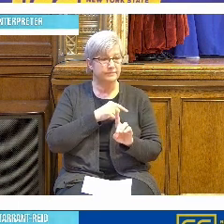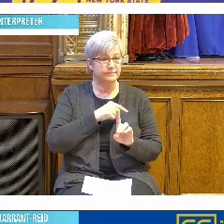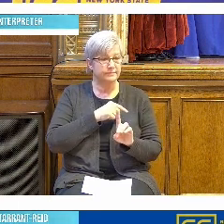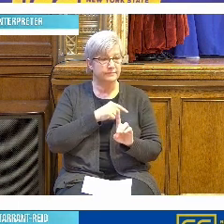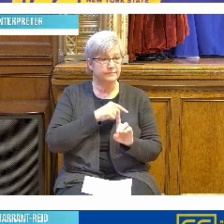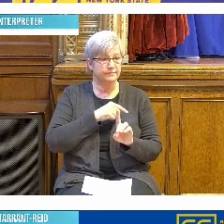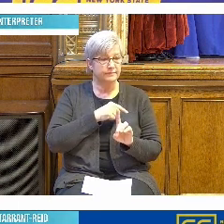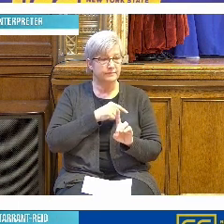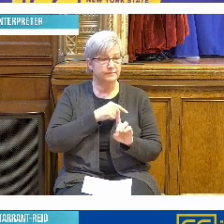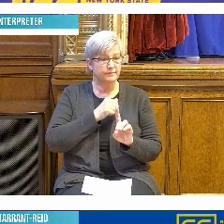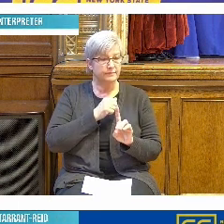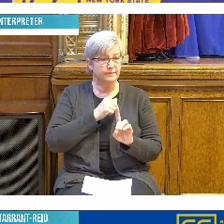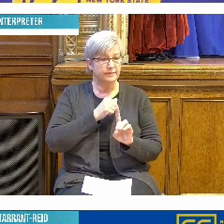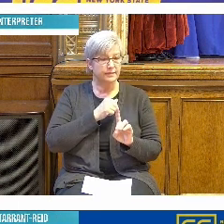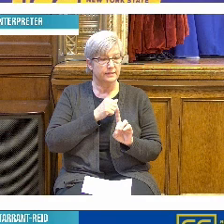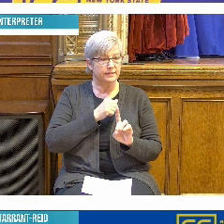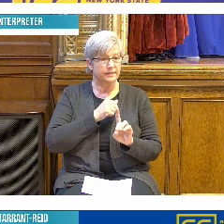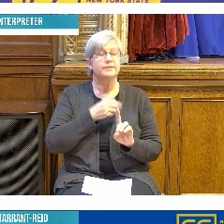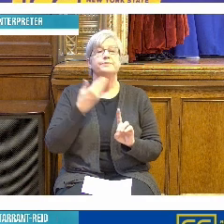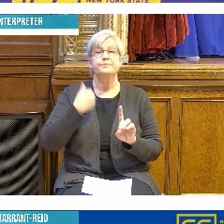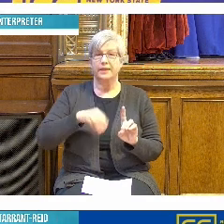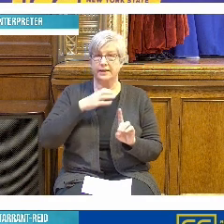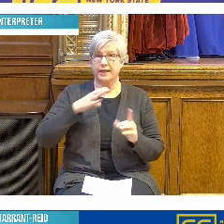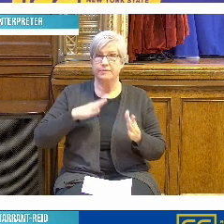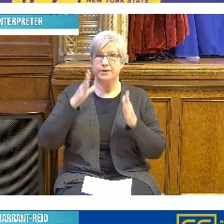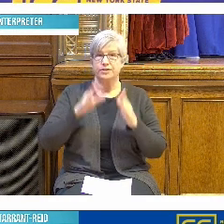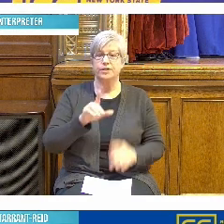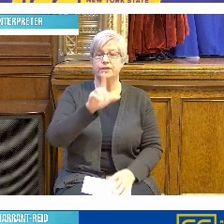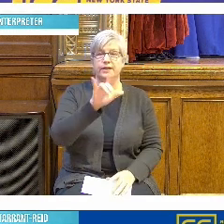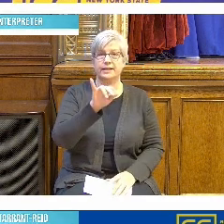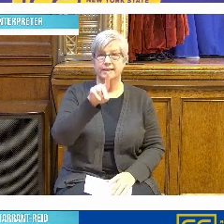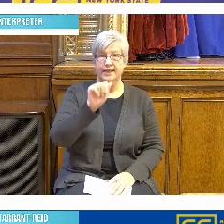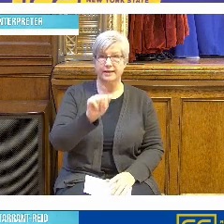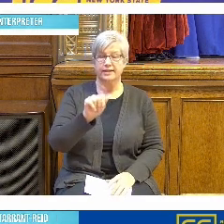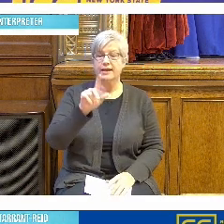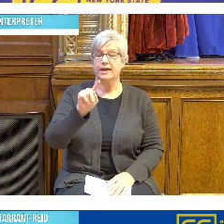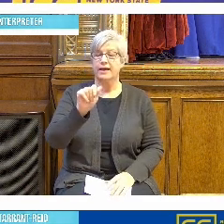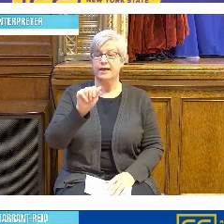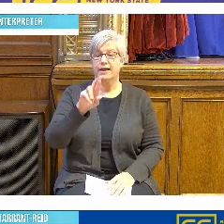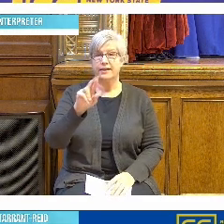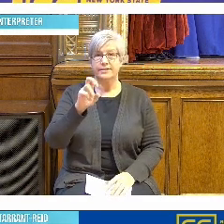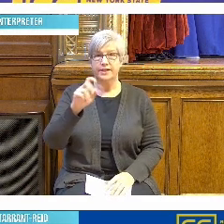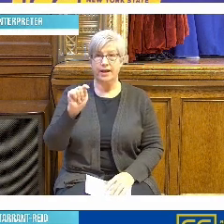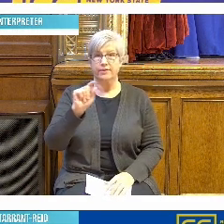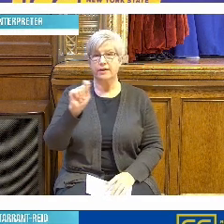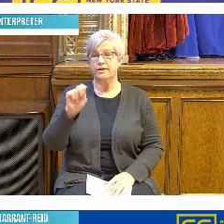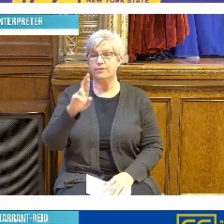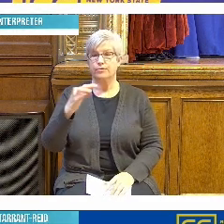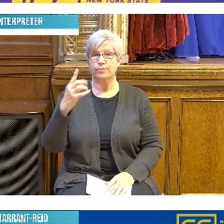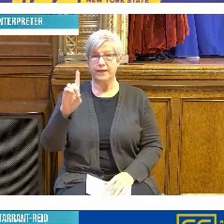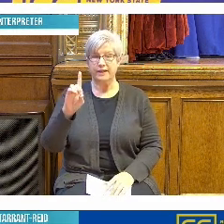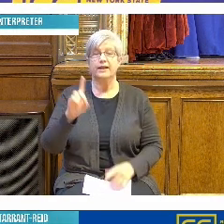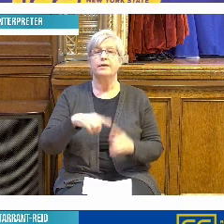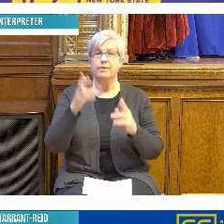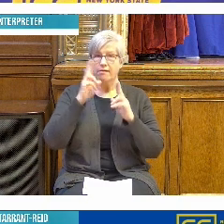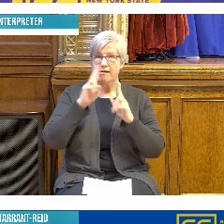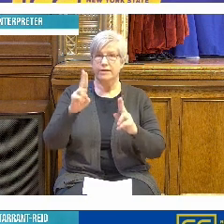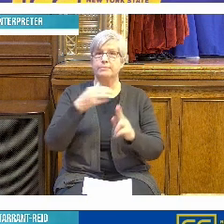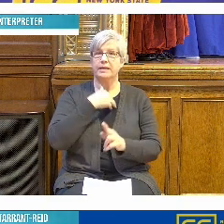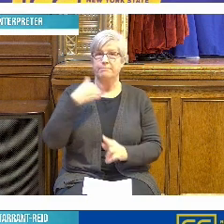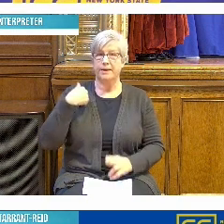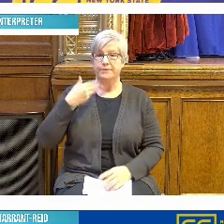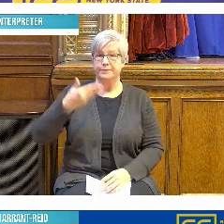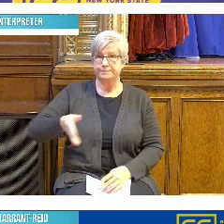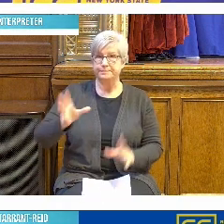I am Commissioner Linda Tarrant-Reed, and I am honored to serve on this